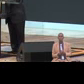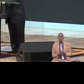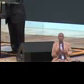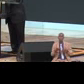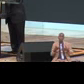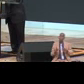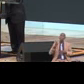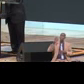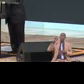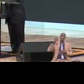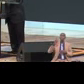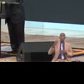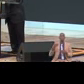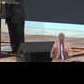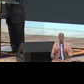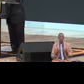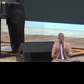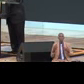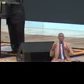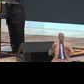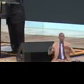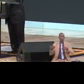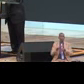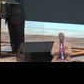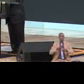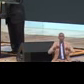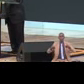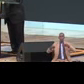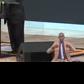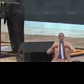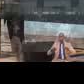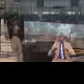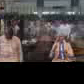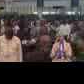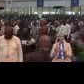Let him have the upper hand in your life.